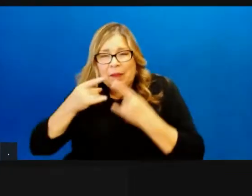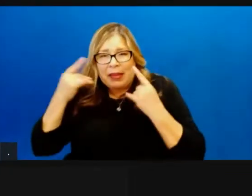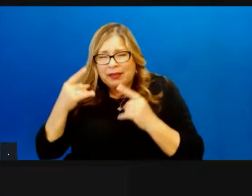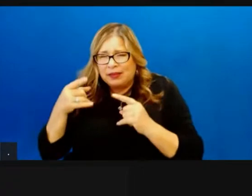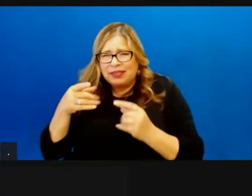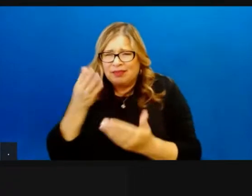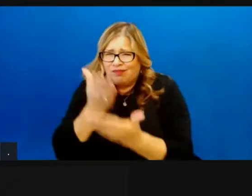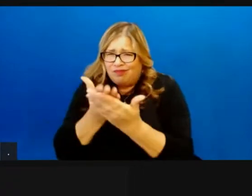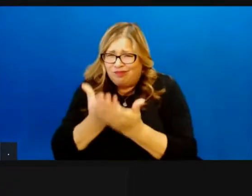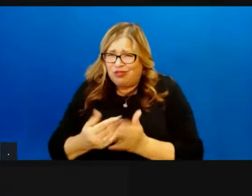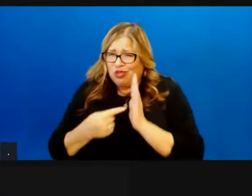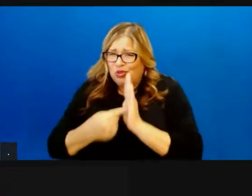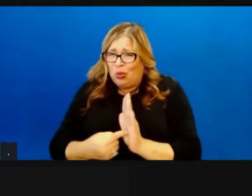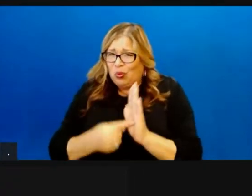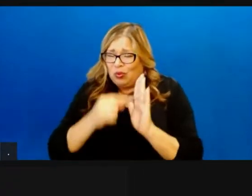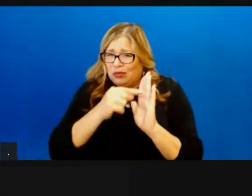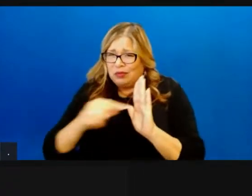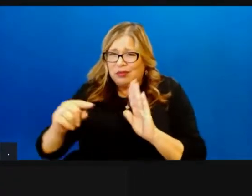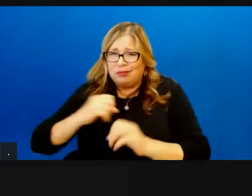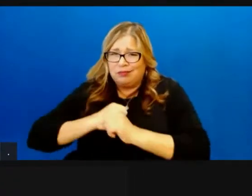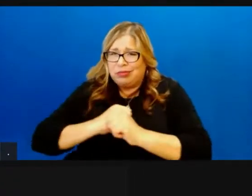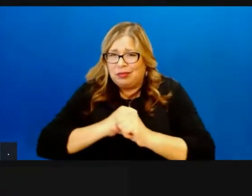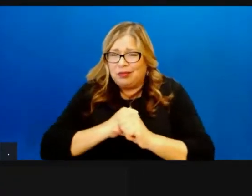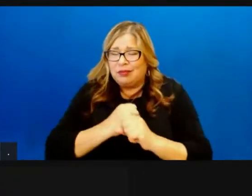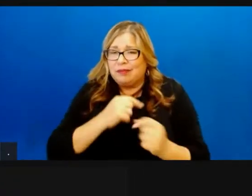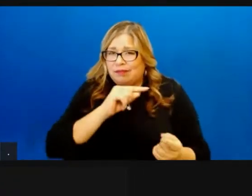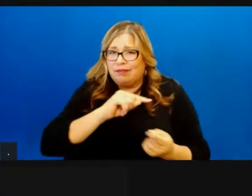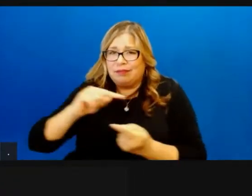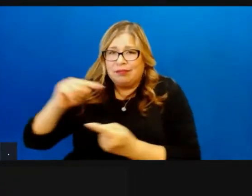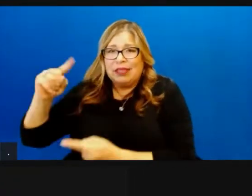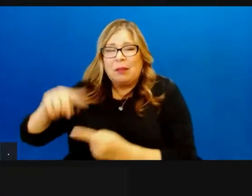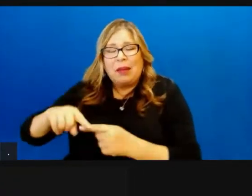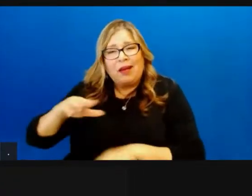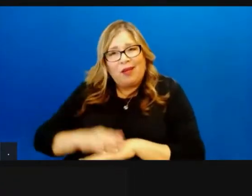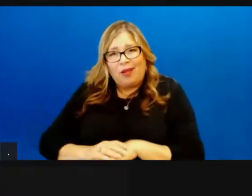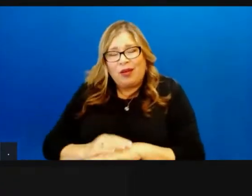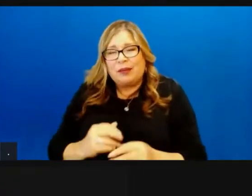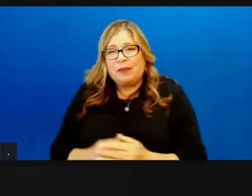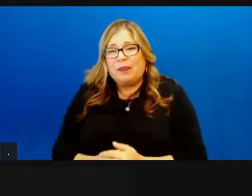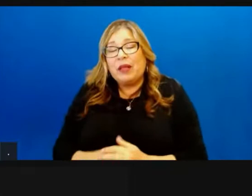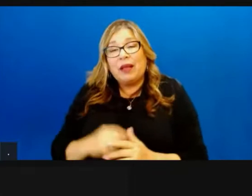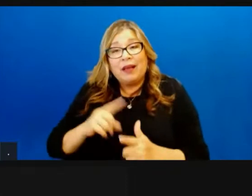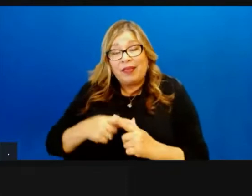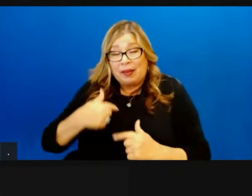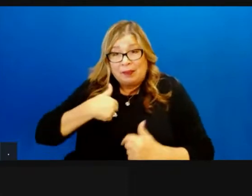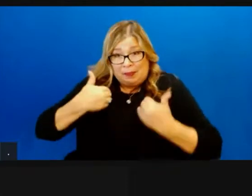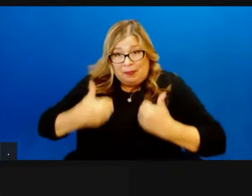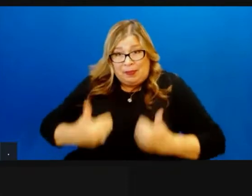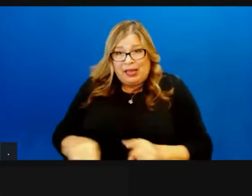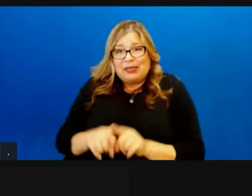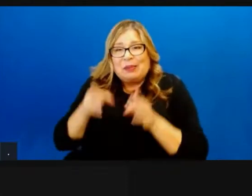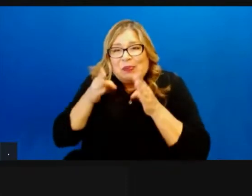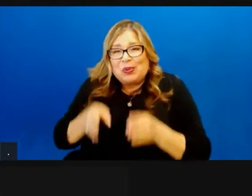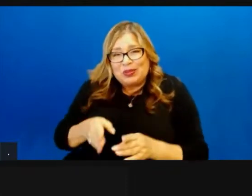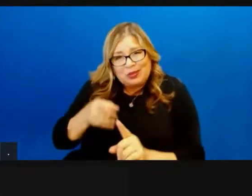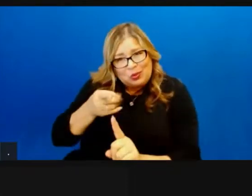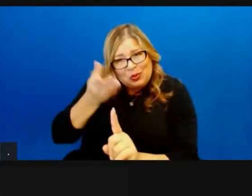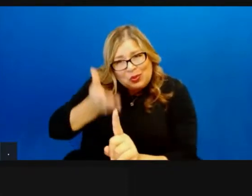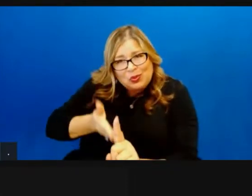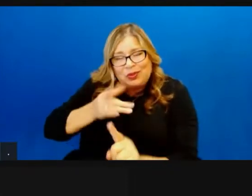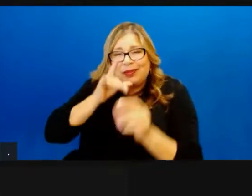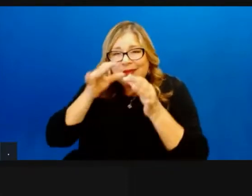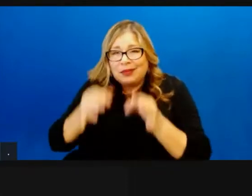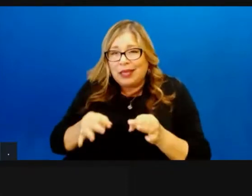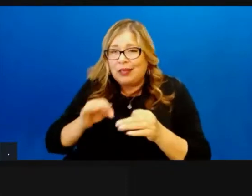when there isn't a requirement, based on your own sense of when it was protective for you, I think is going to be an important feature